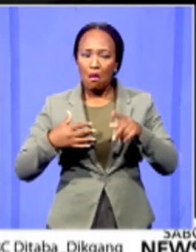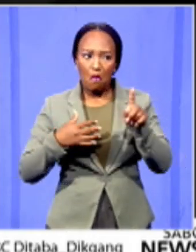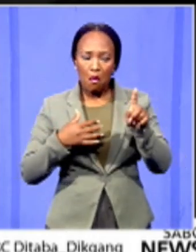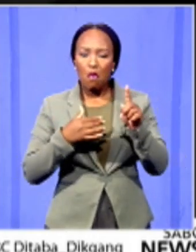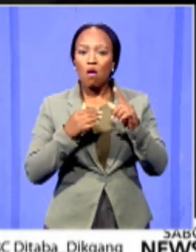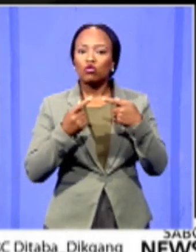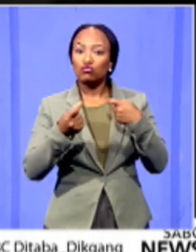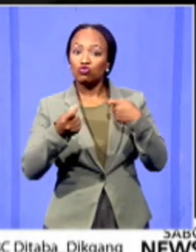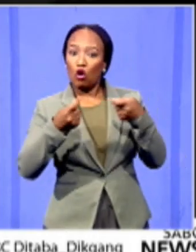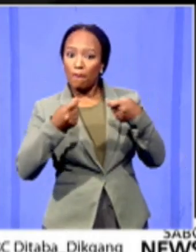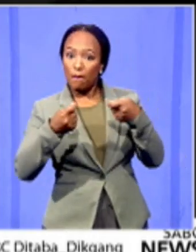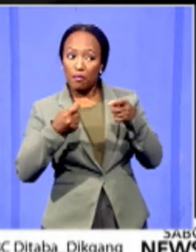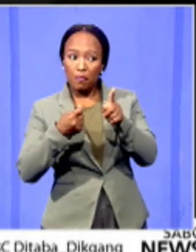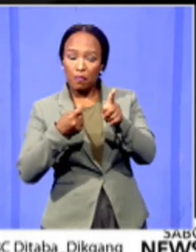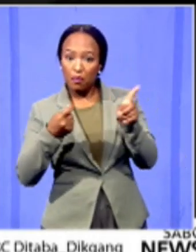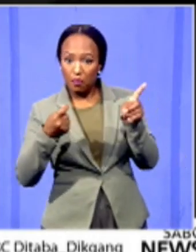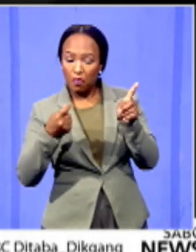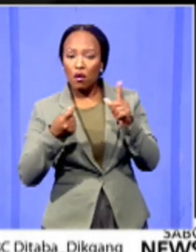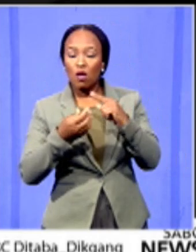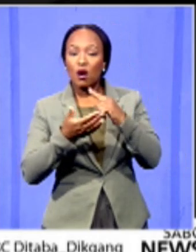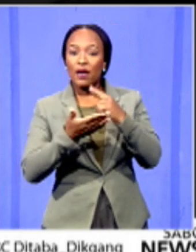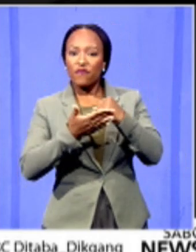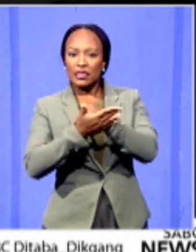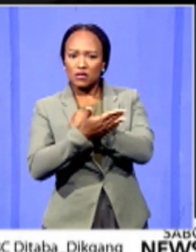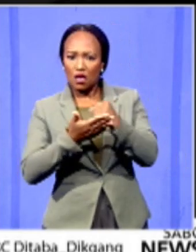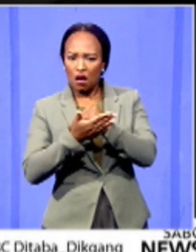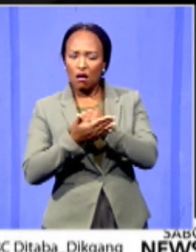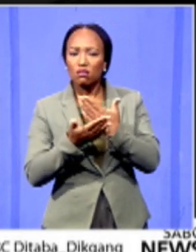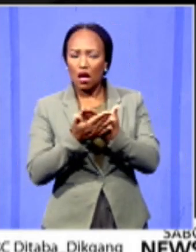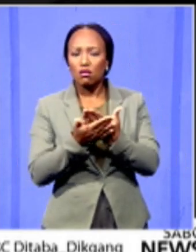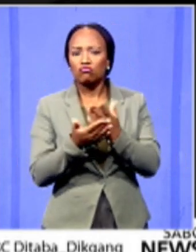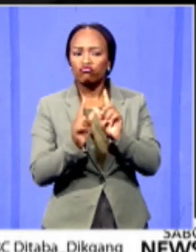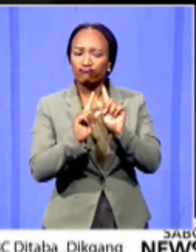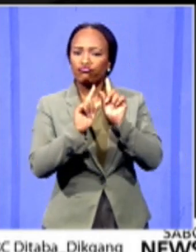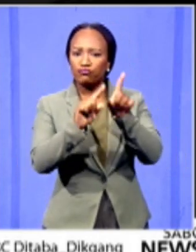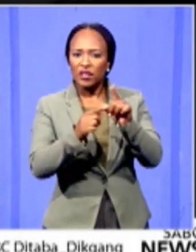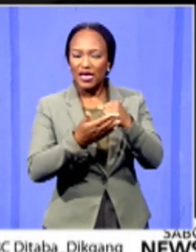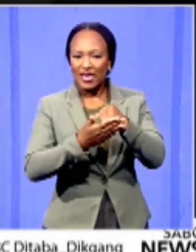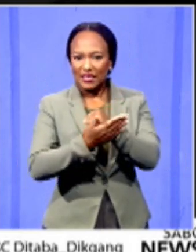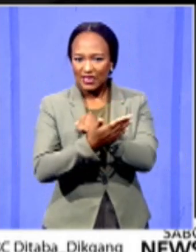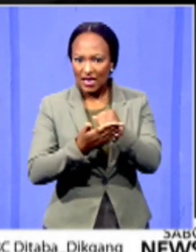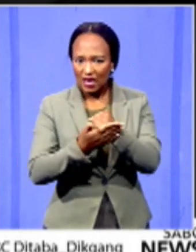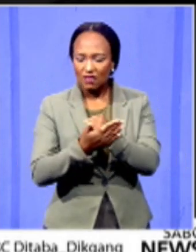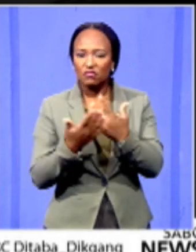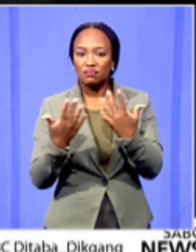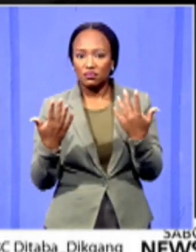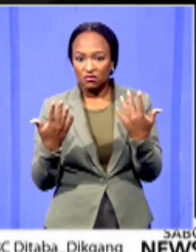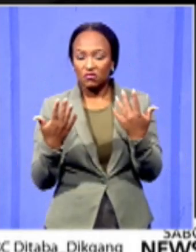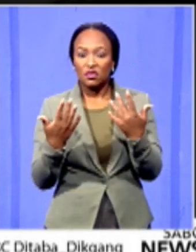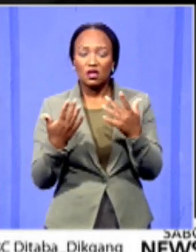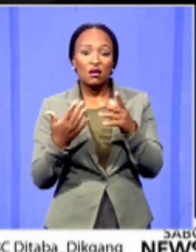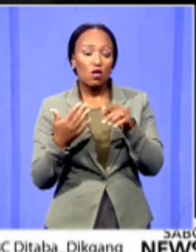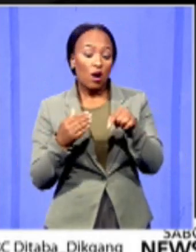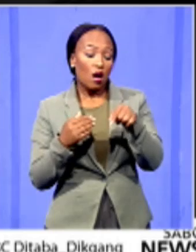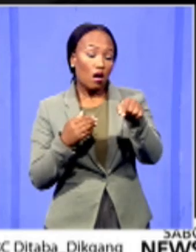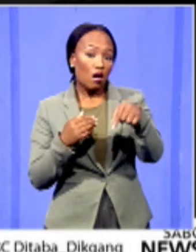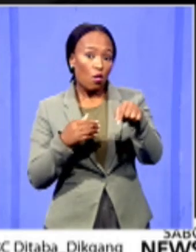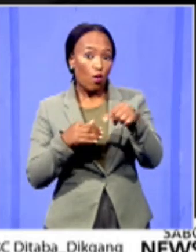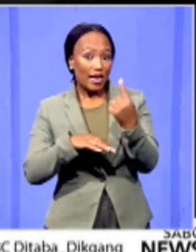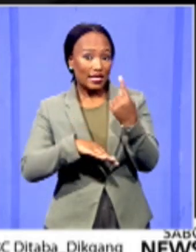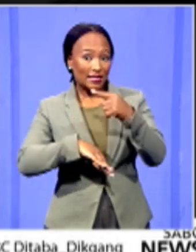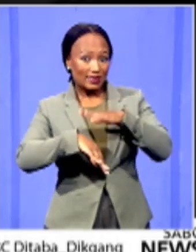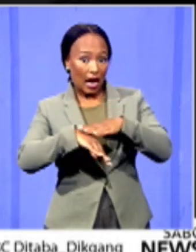mabenkele goba bona beng dispaza shopo ba kgone go ngwadiša dikgwebo tša bona. Jalo bao ba tla go ba paletšwe ka morago ga matšatši a mmušo ba fele gona